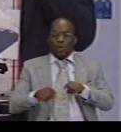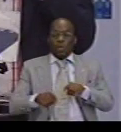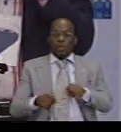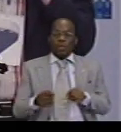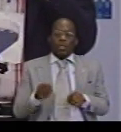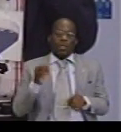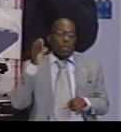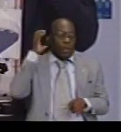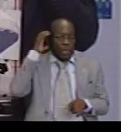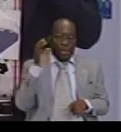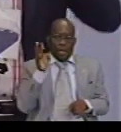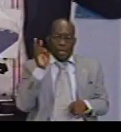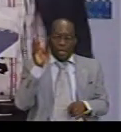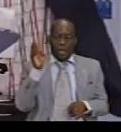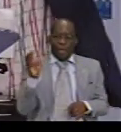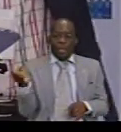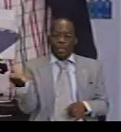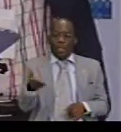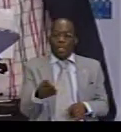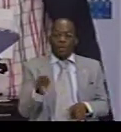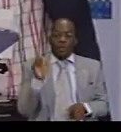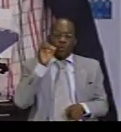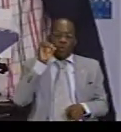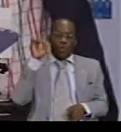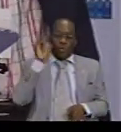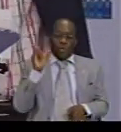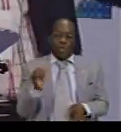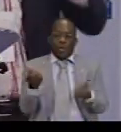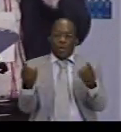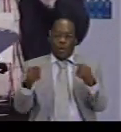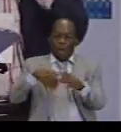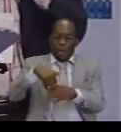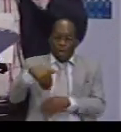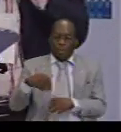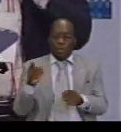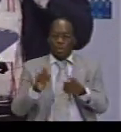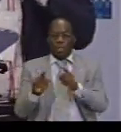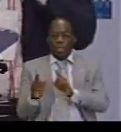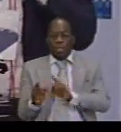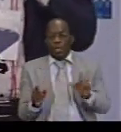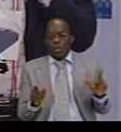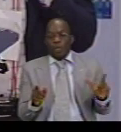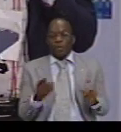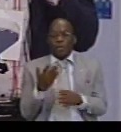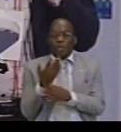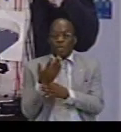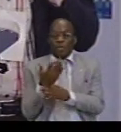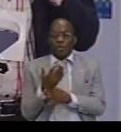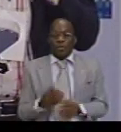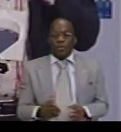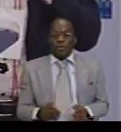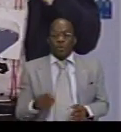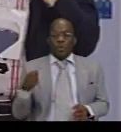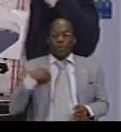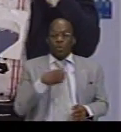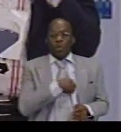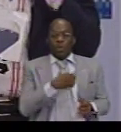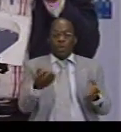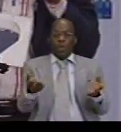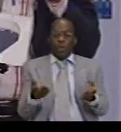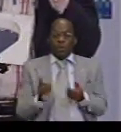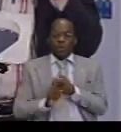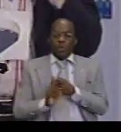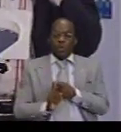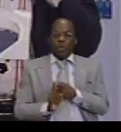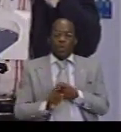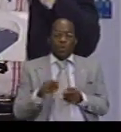Please, let's come up and come at our left hand side here. We want to hear you and give you the